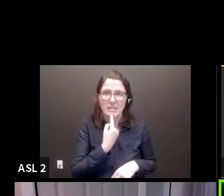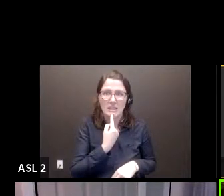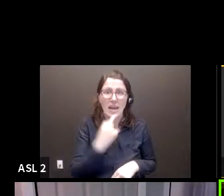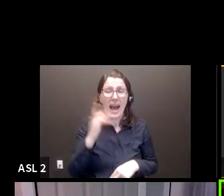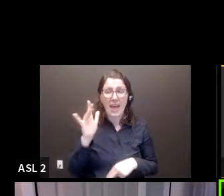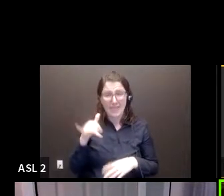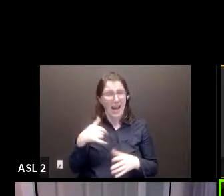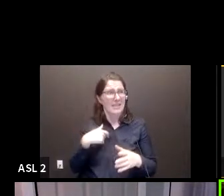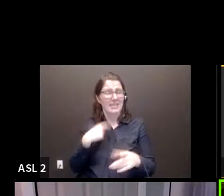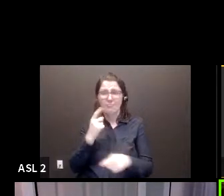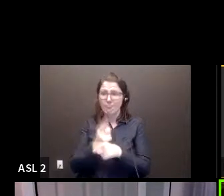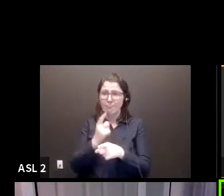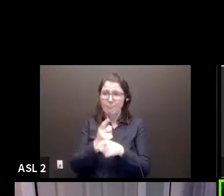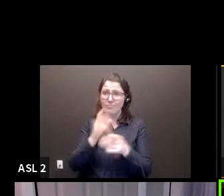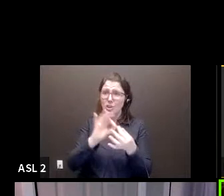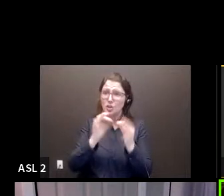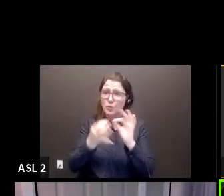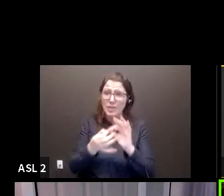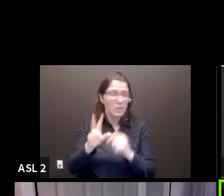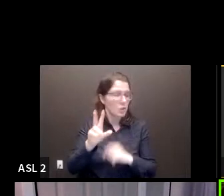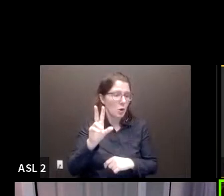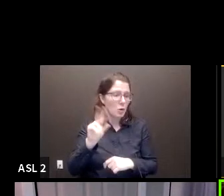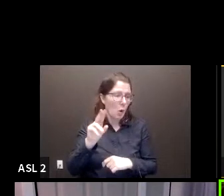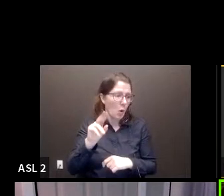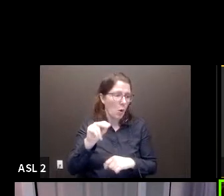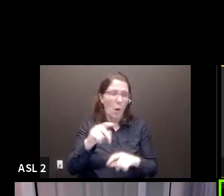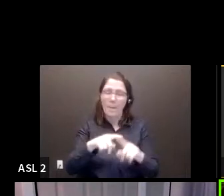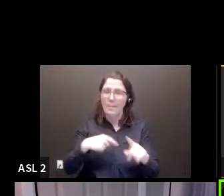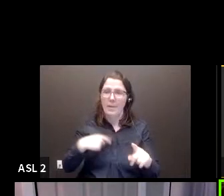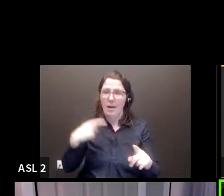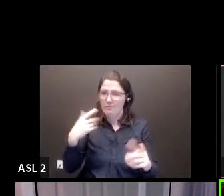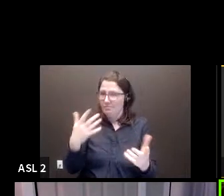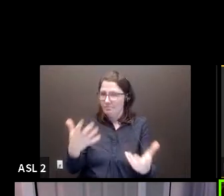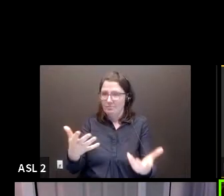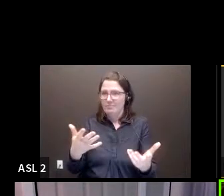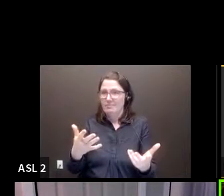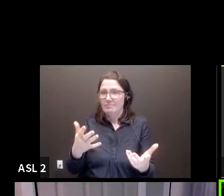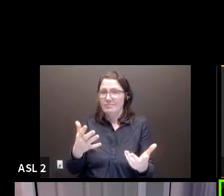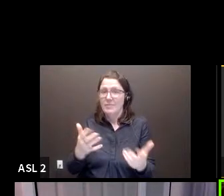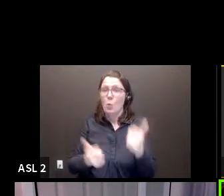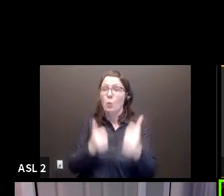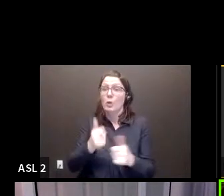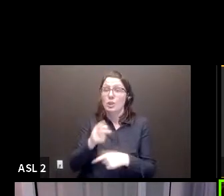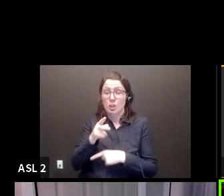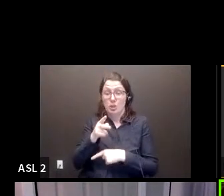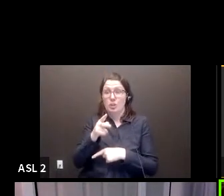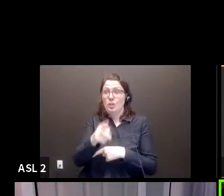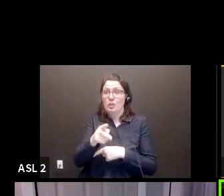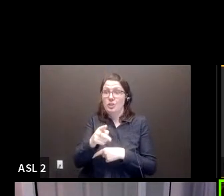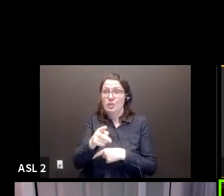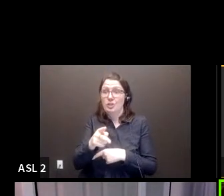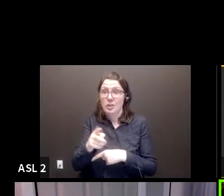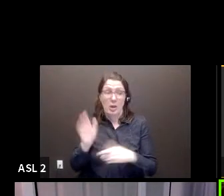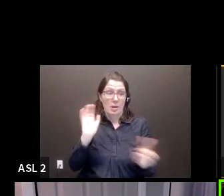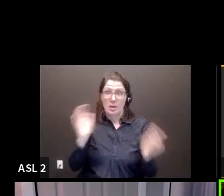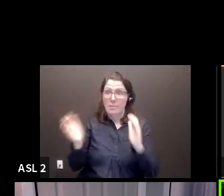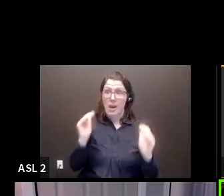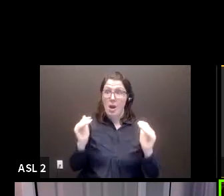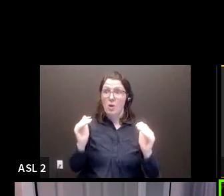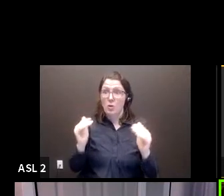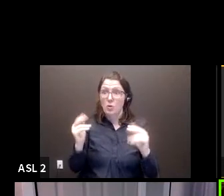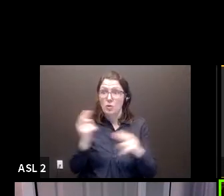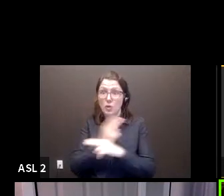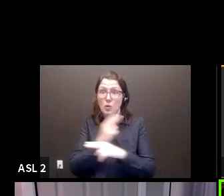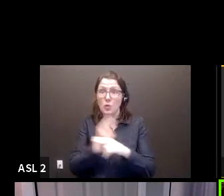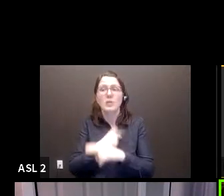interpretation but i don't think it's any less reasonable or more reasonable to use the cop by pop as a determining factor as the police